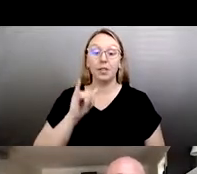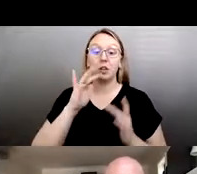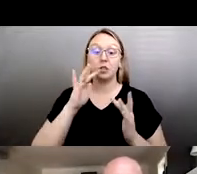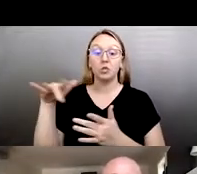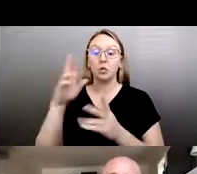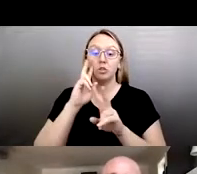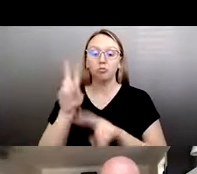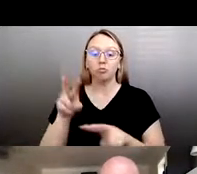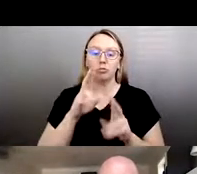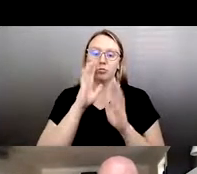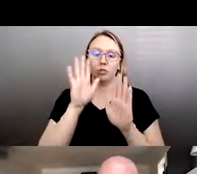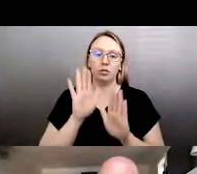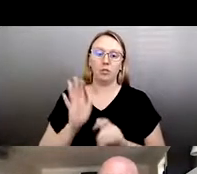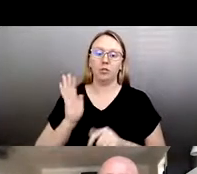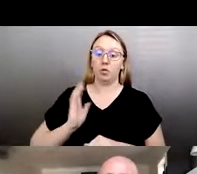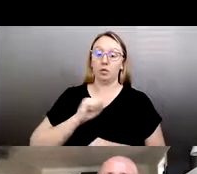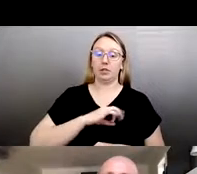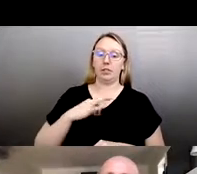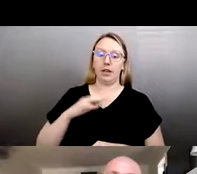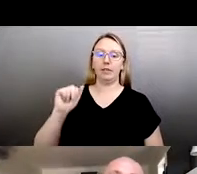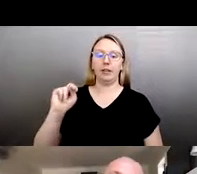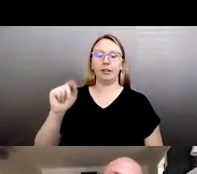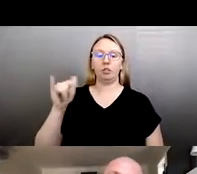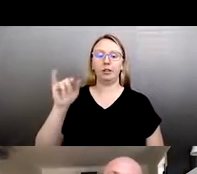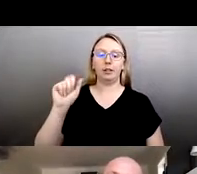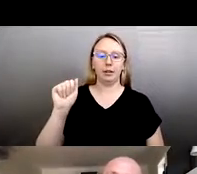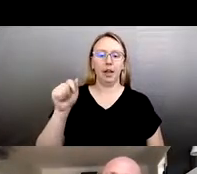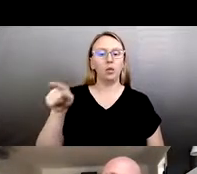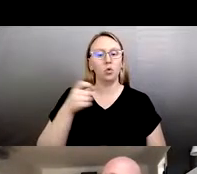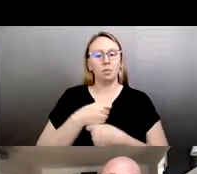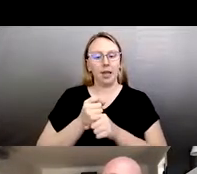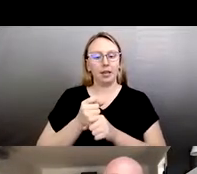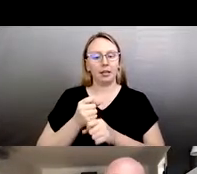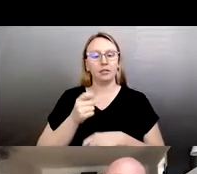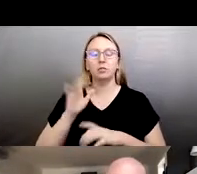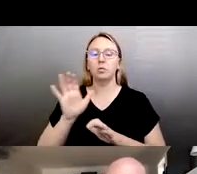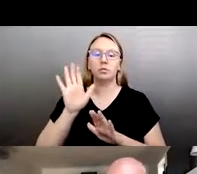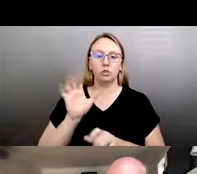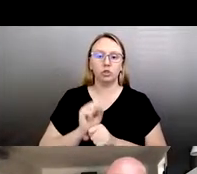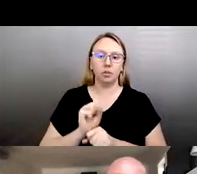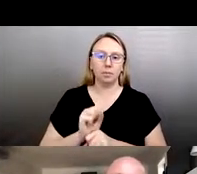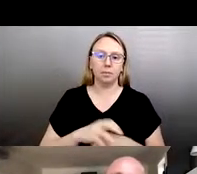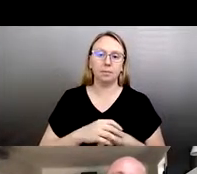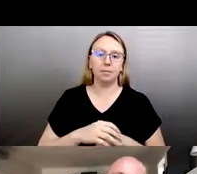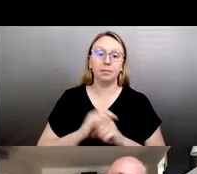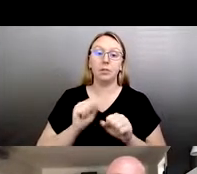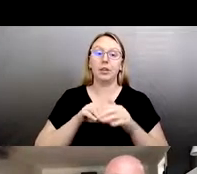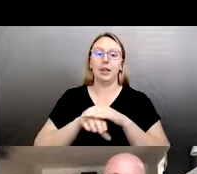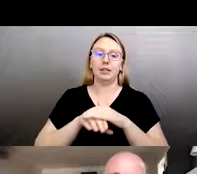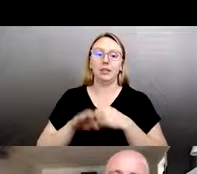fantastic. The former staff member, Angelina Almakamatova, who made this, did a really great job with it. And you can access it on our